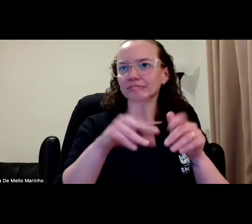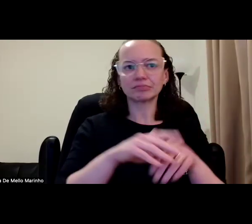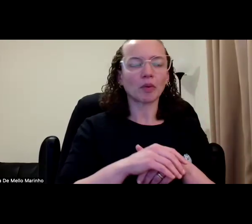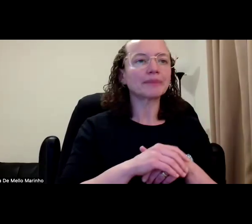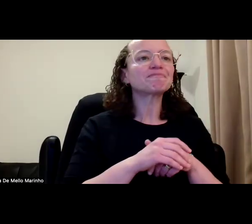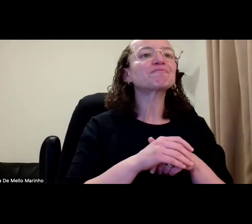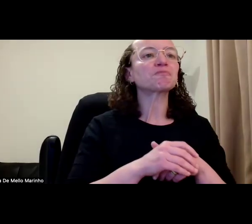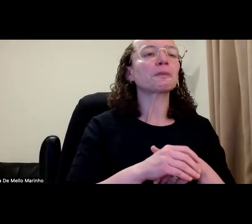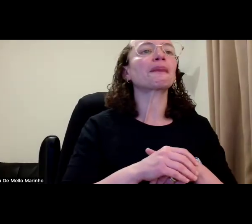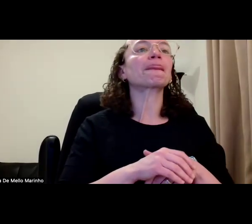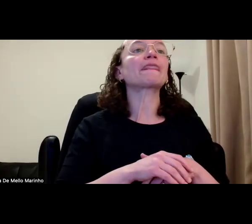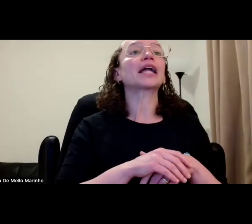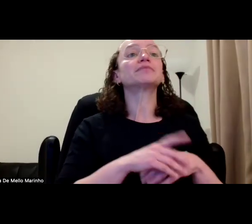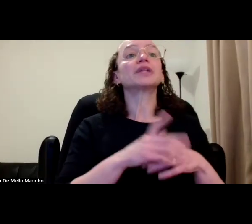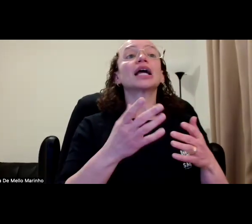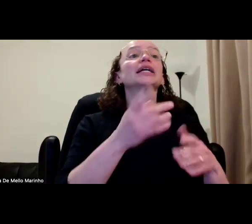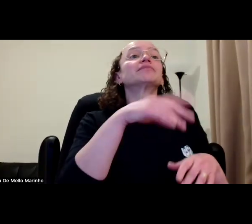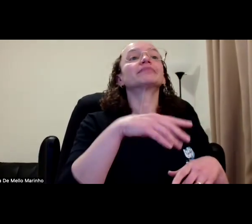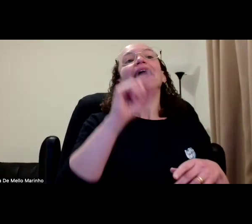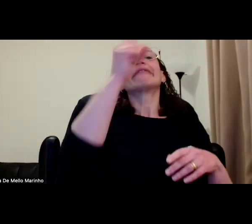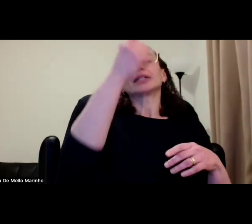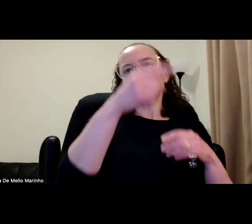terms on here that are pretty common.